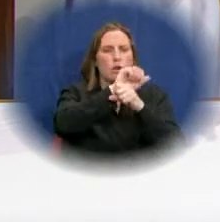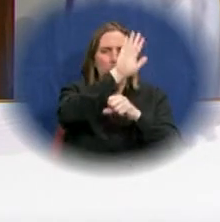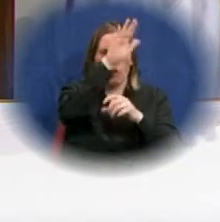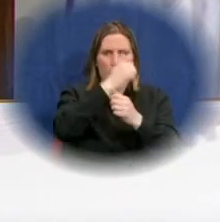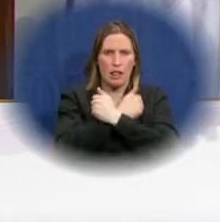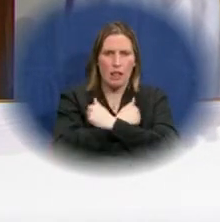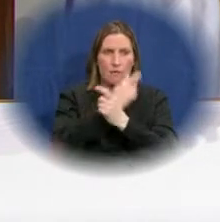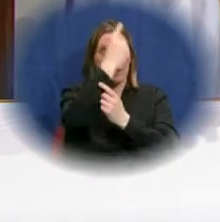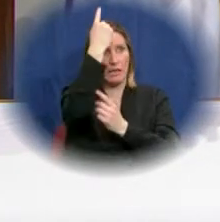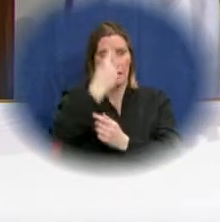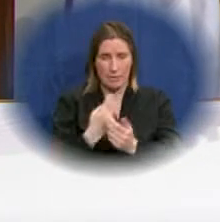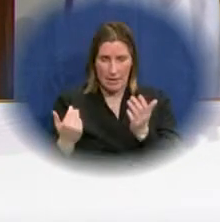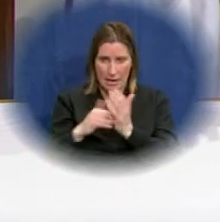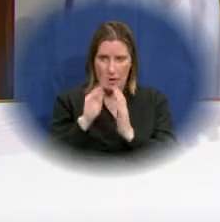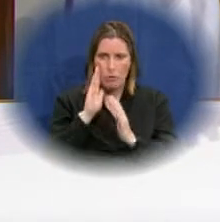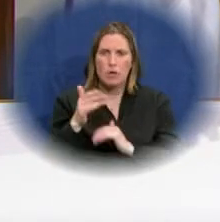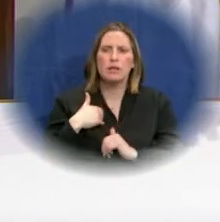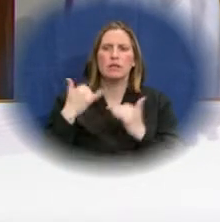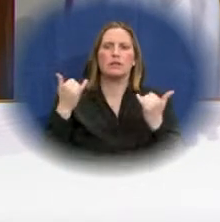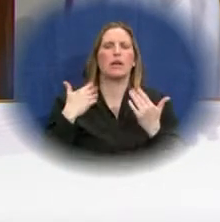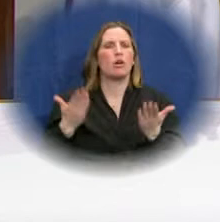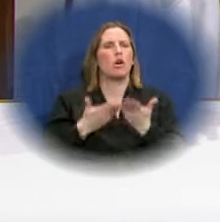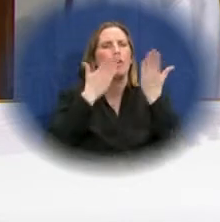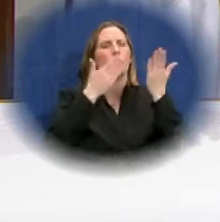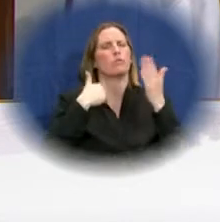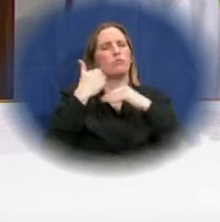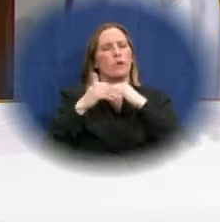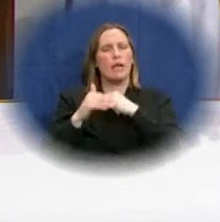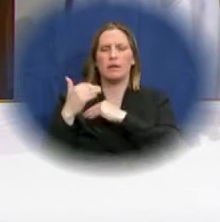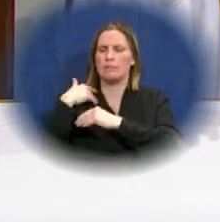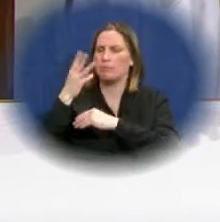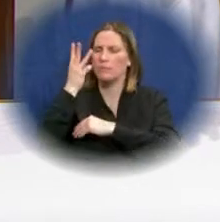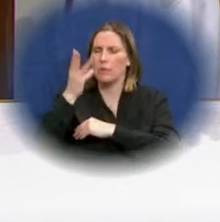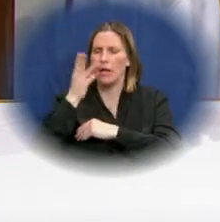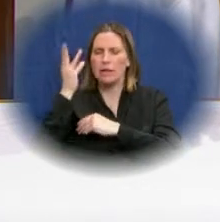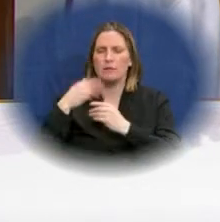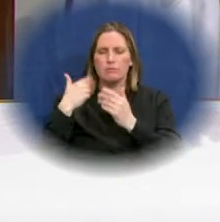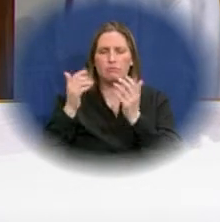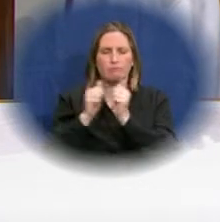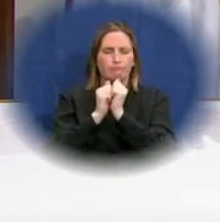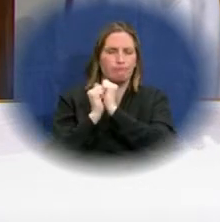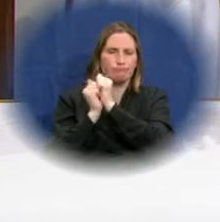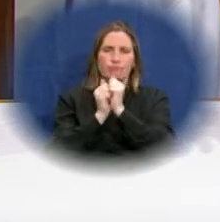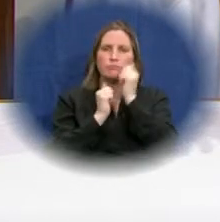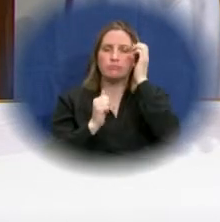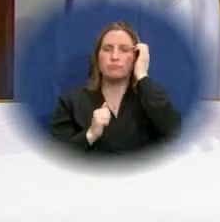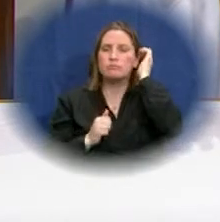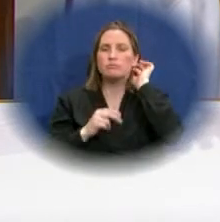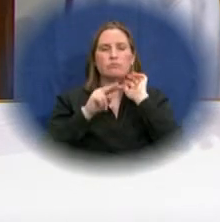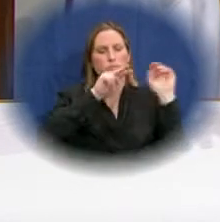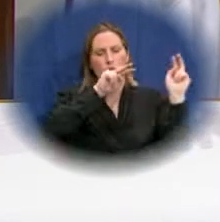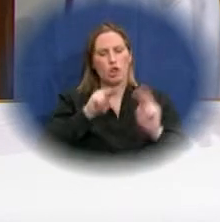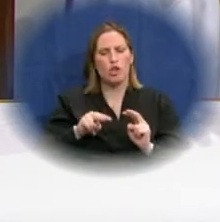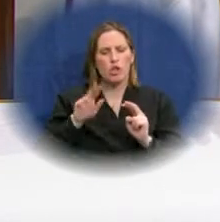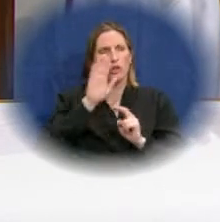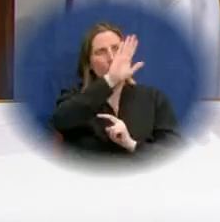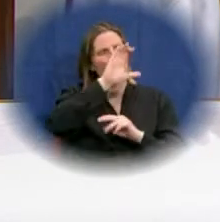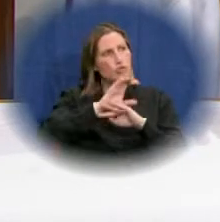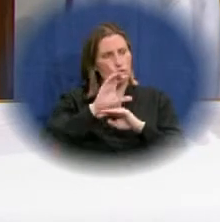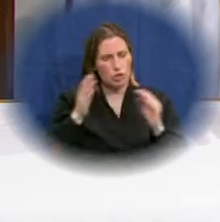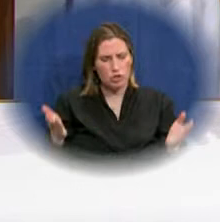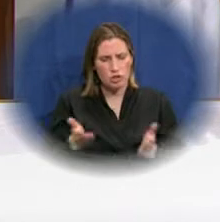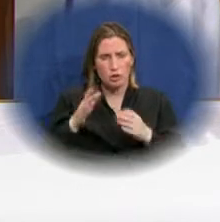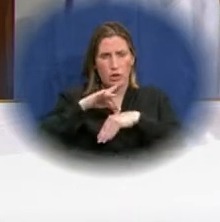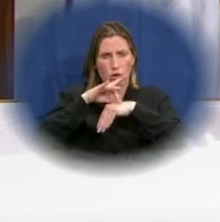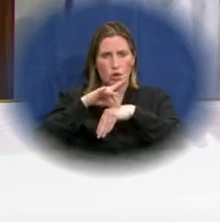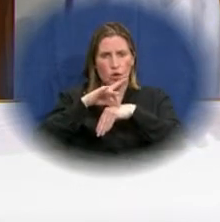comes again, and we offer you the bread of life and the chalice of blessing. Look with favor on the oblation of your church, in which we